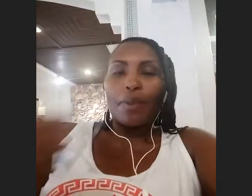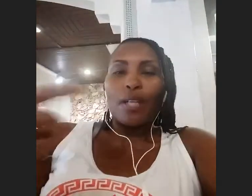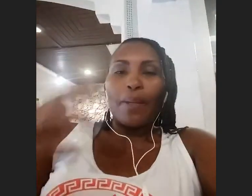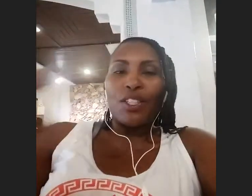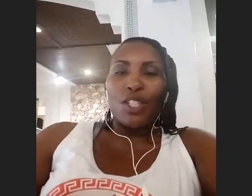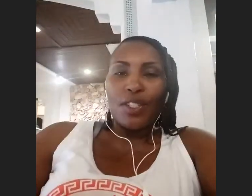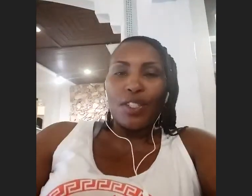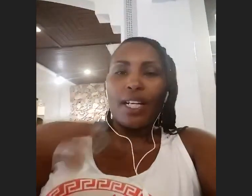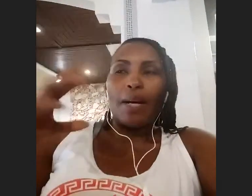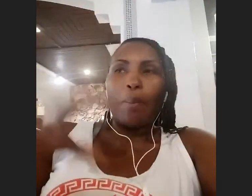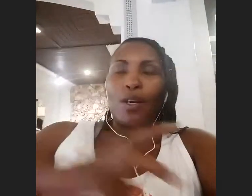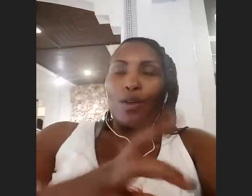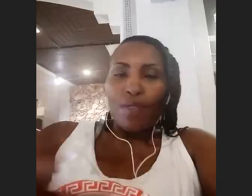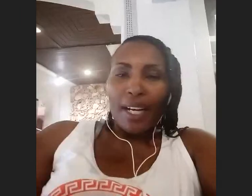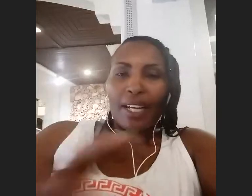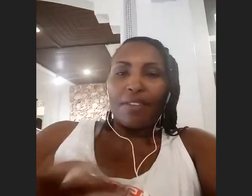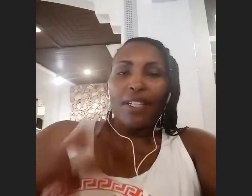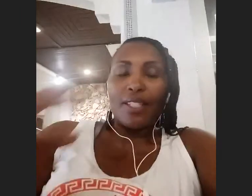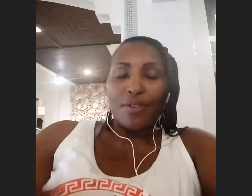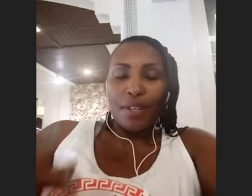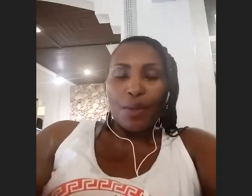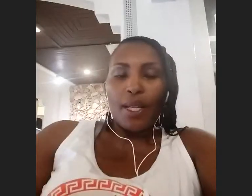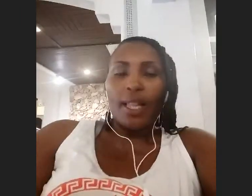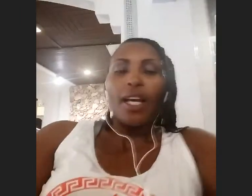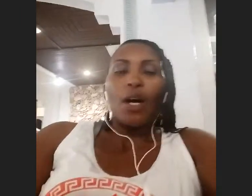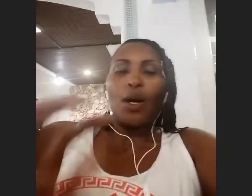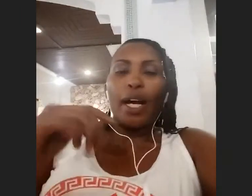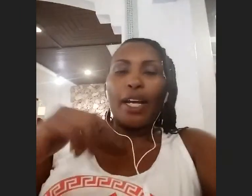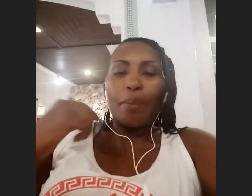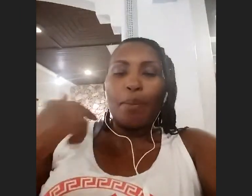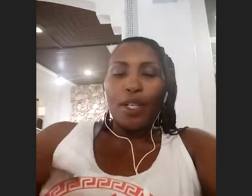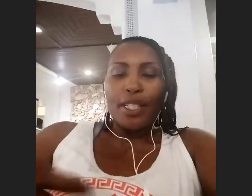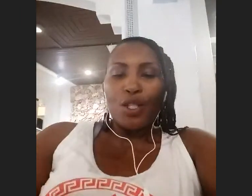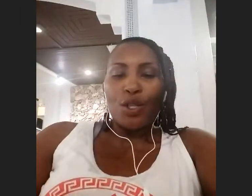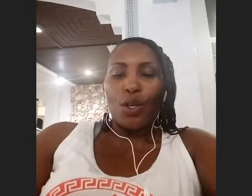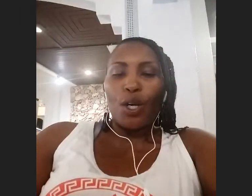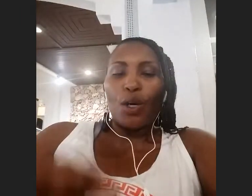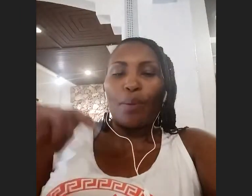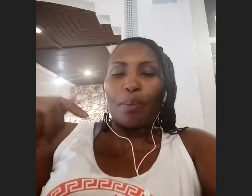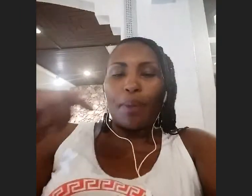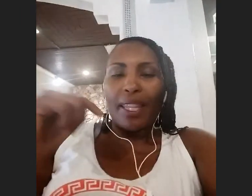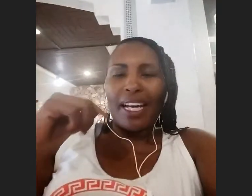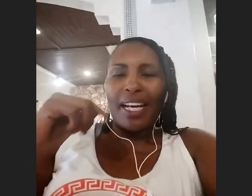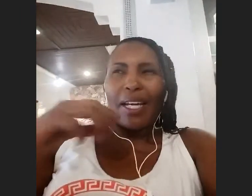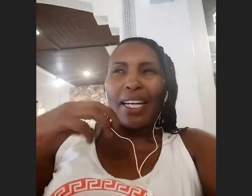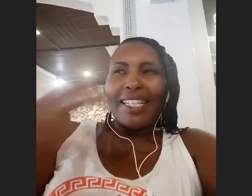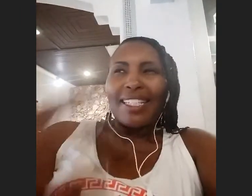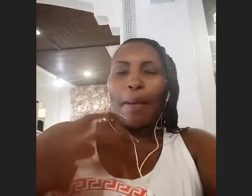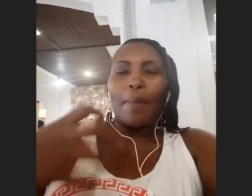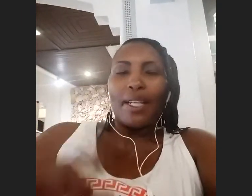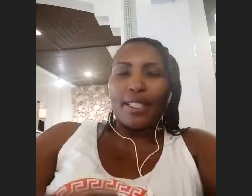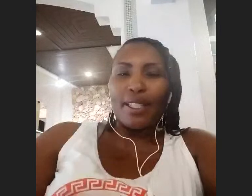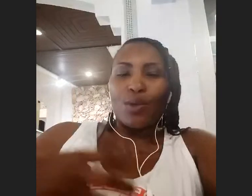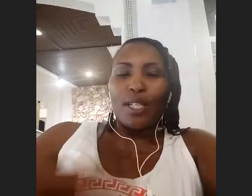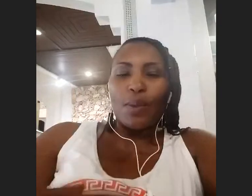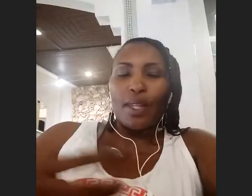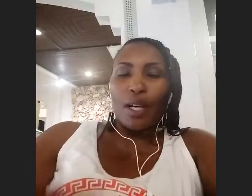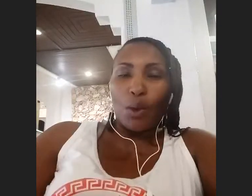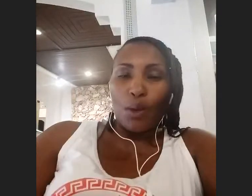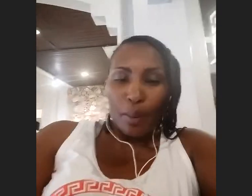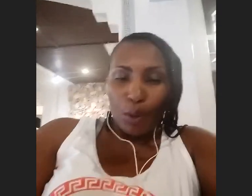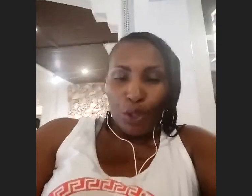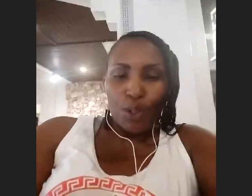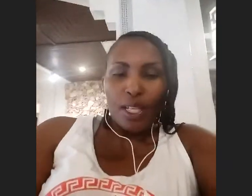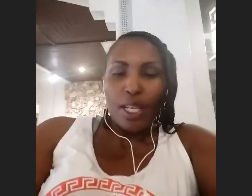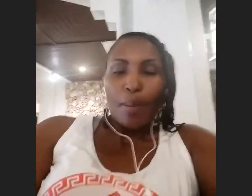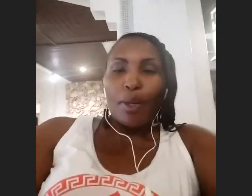help our children maneuver life in a different way, and more intentional, or raise the ability to deal with their